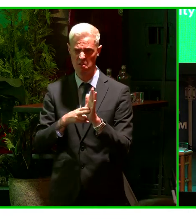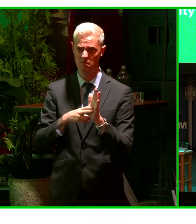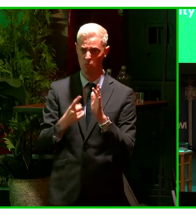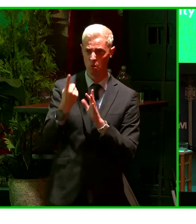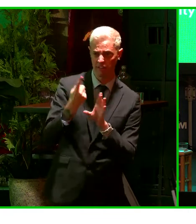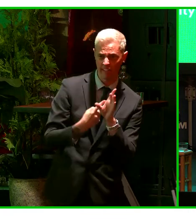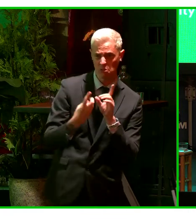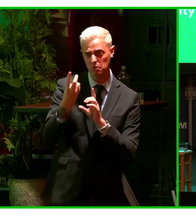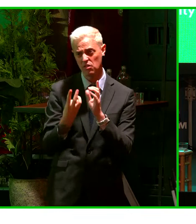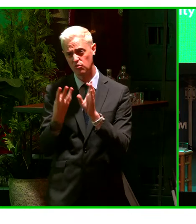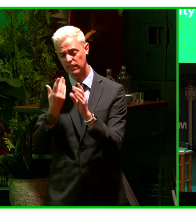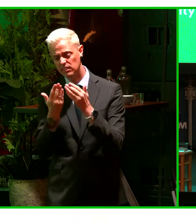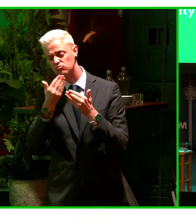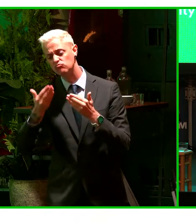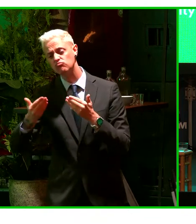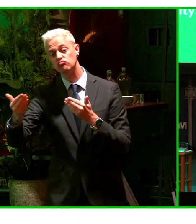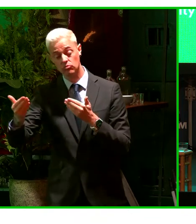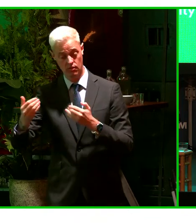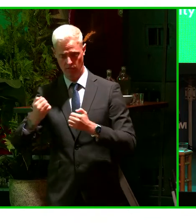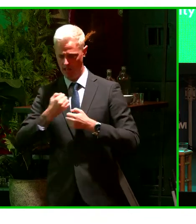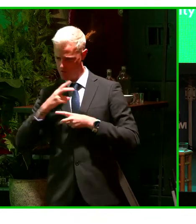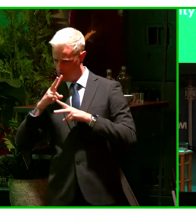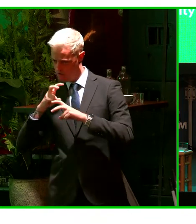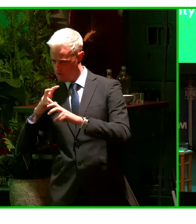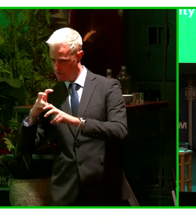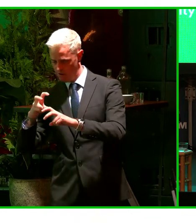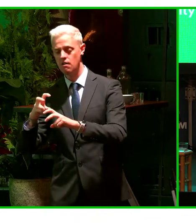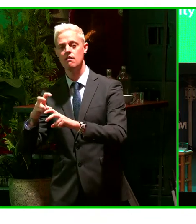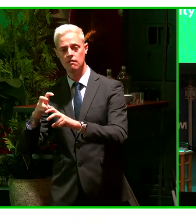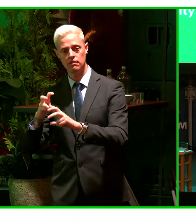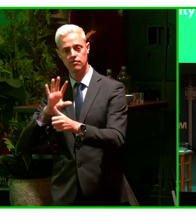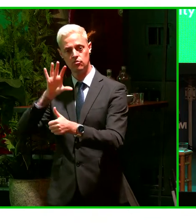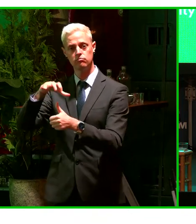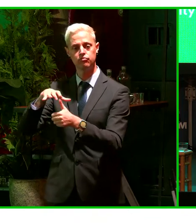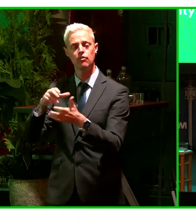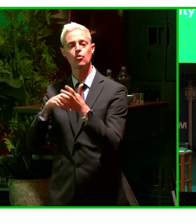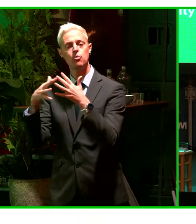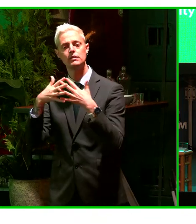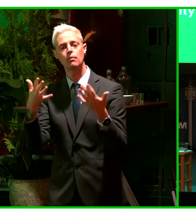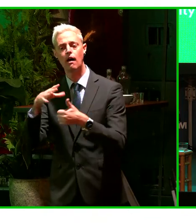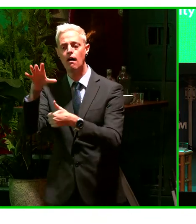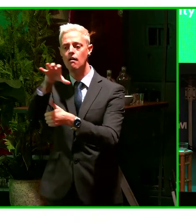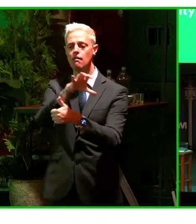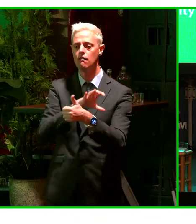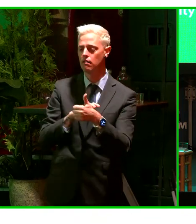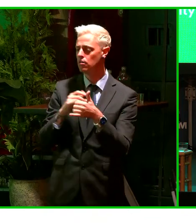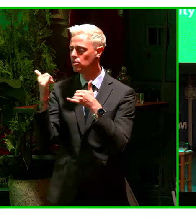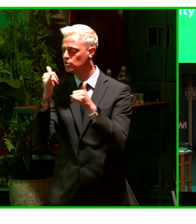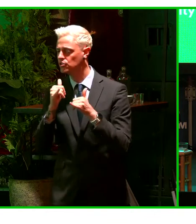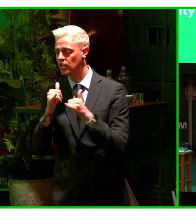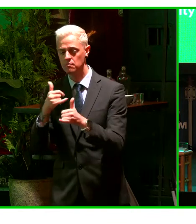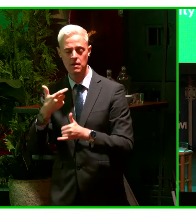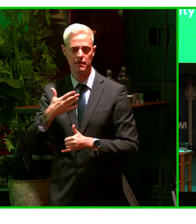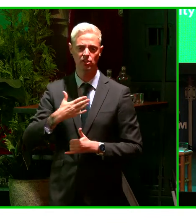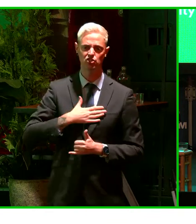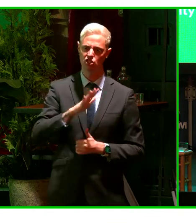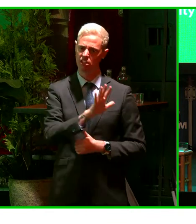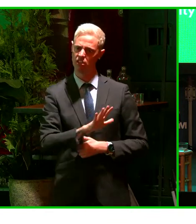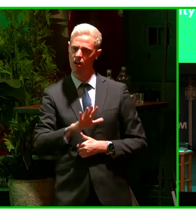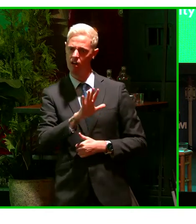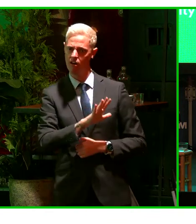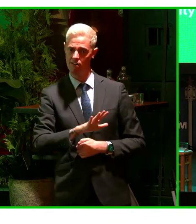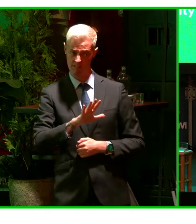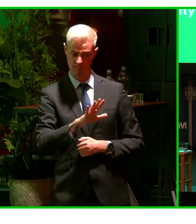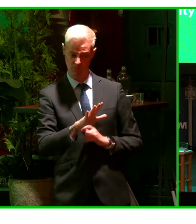2 or 3. And Cadent is looking at areas in the Northwest at the moment, particularly in Cheshire West and Chester, so not